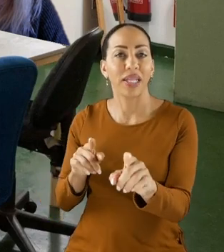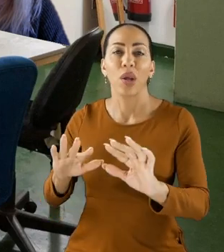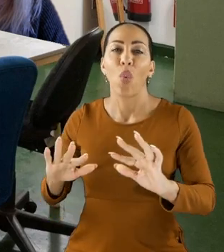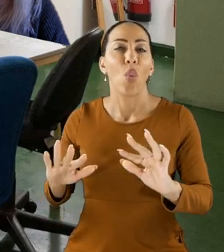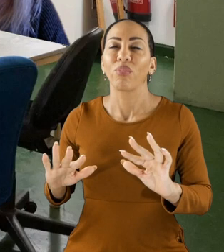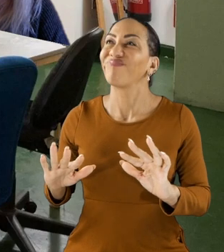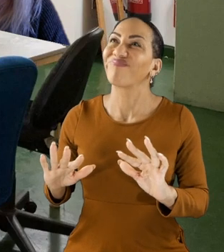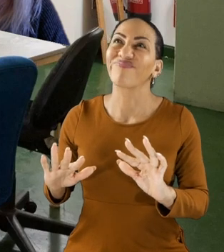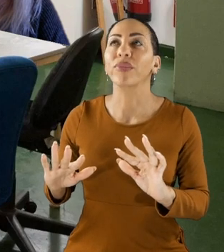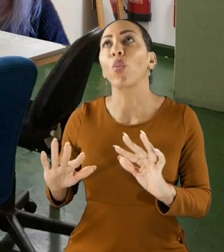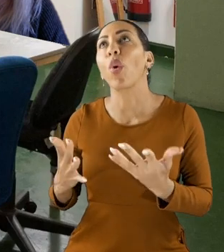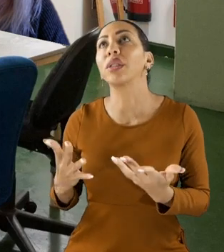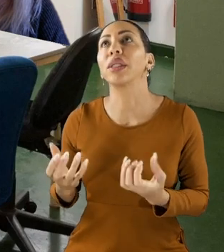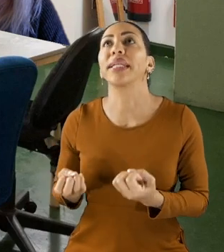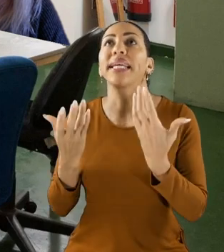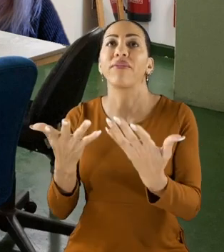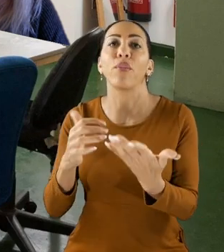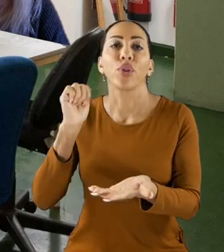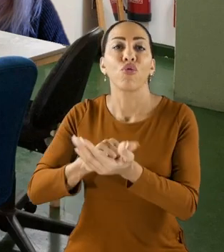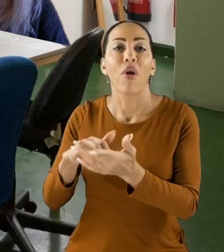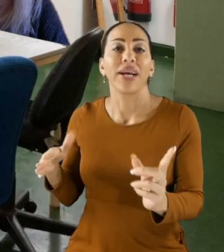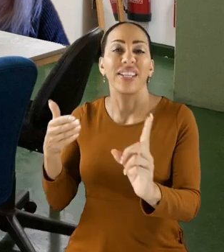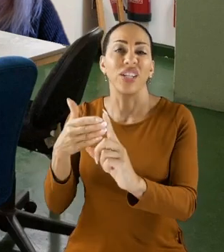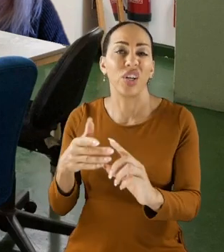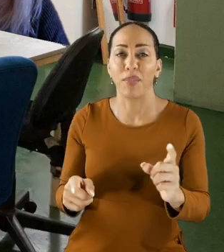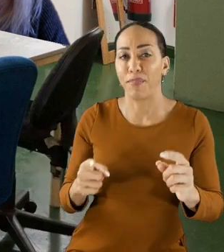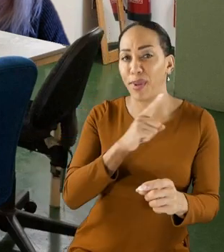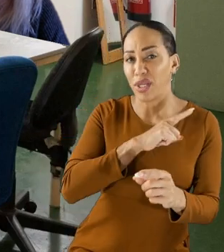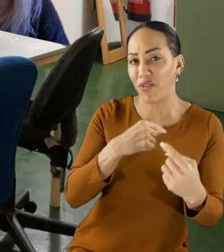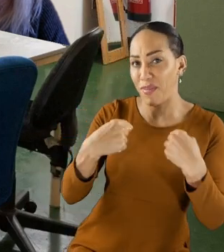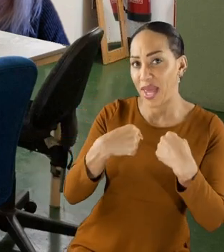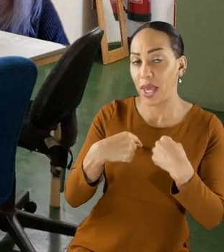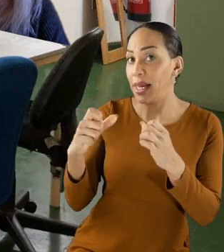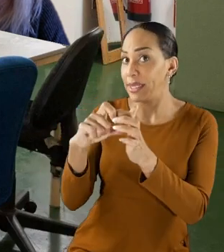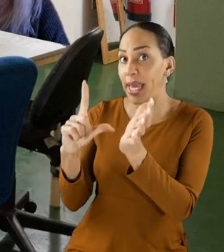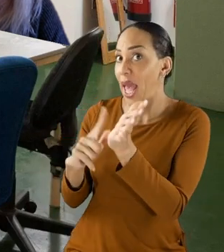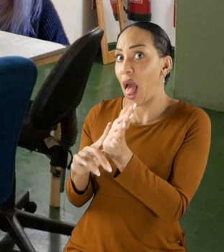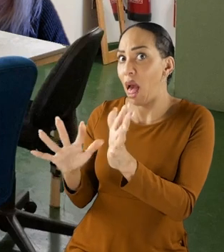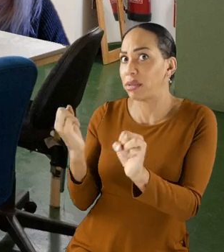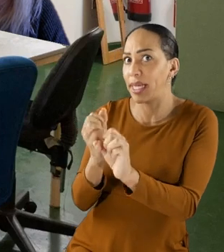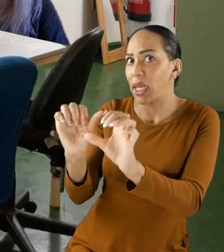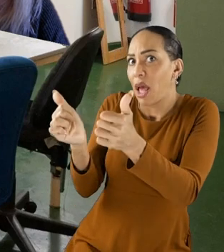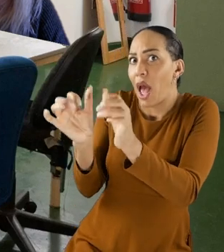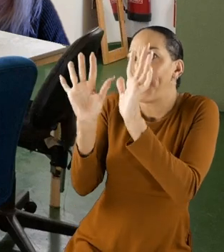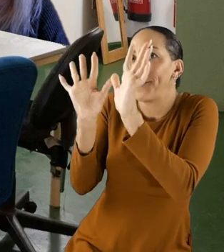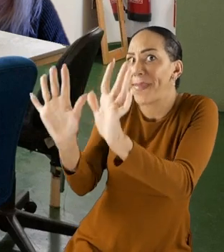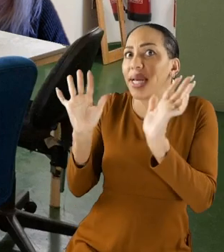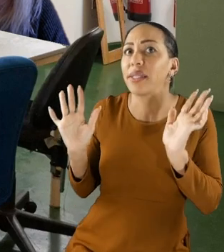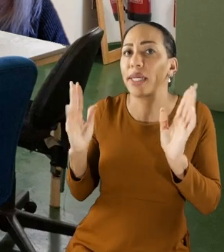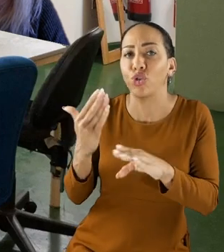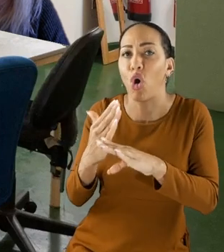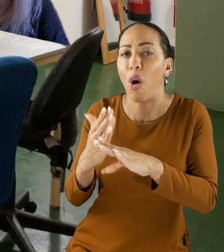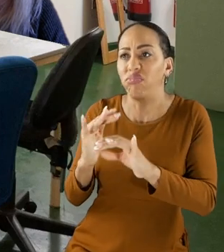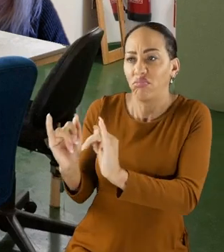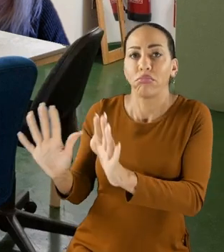given with the intention that it should have been given, and wasn't from my part. That DL did an incredible job with it. This is not about them